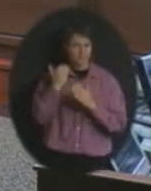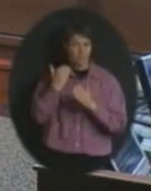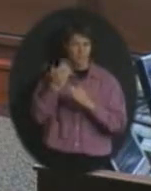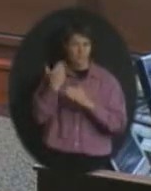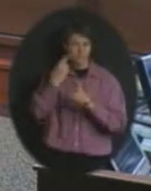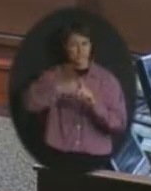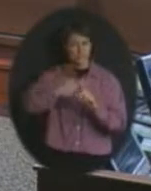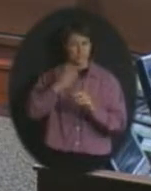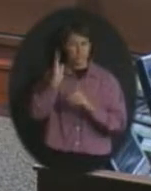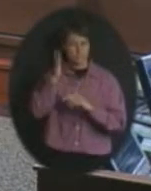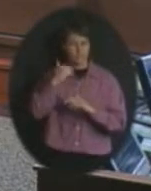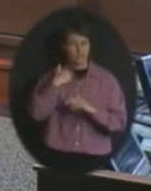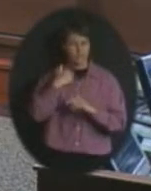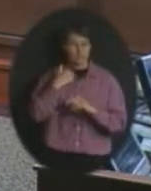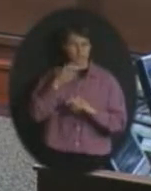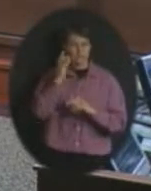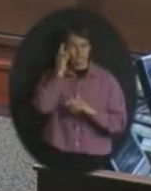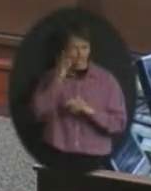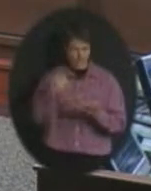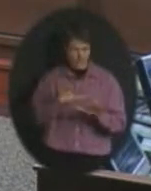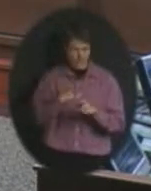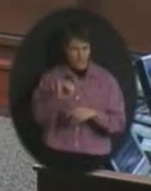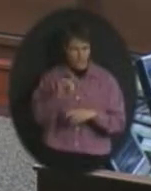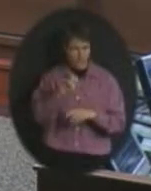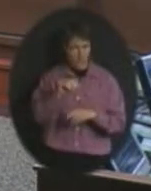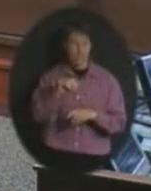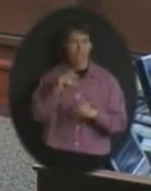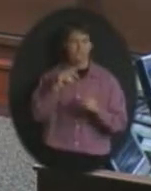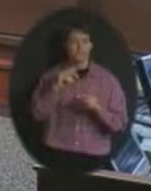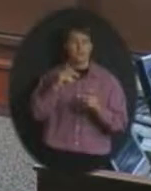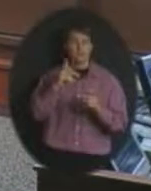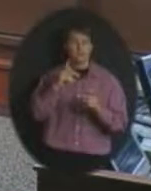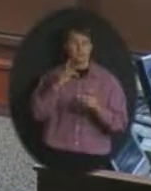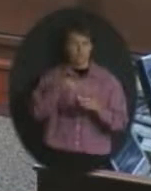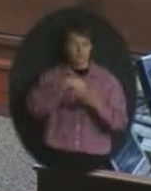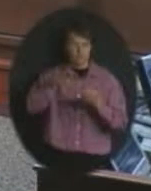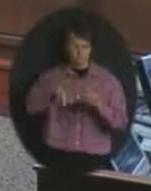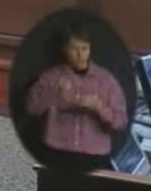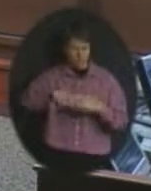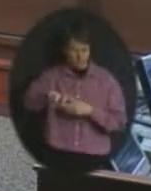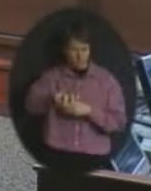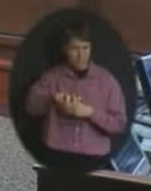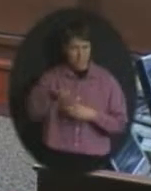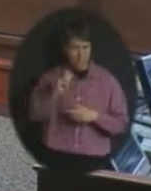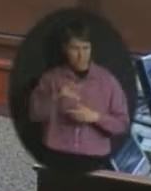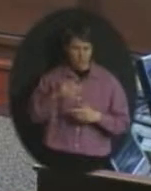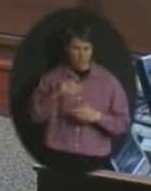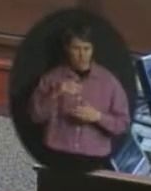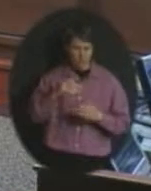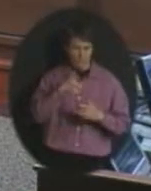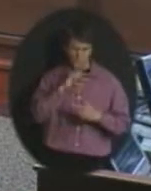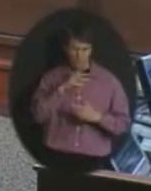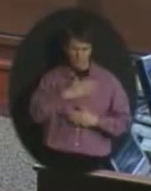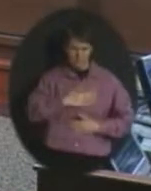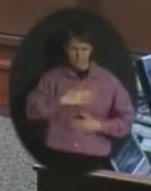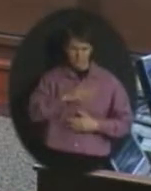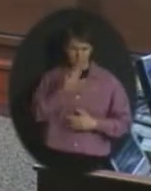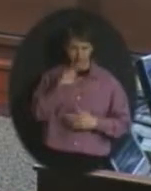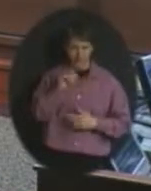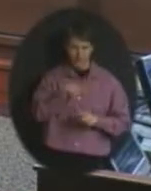last month. It's a student trip. Board members have been made aware of that. So when we make our motion tonight, I'd appreciate 5.01